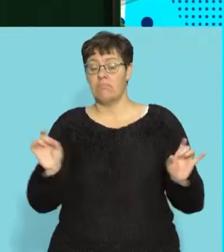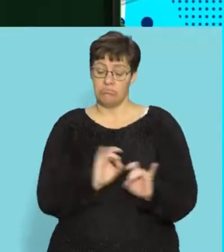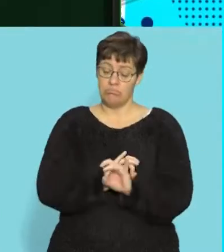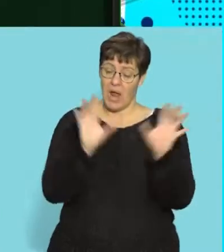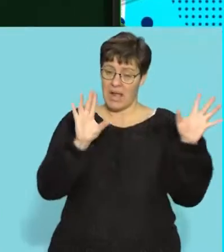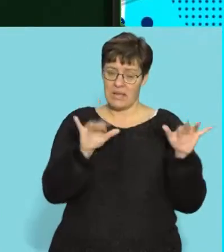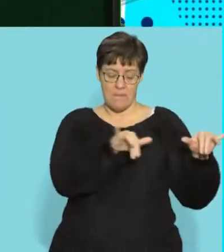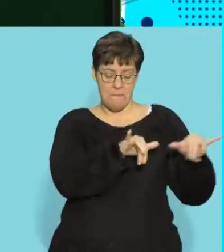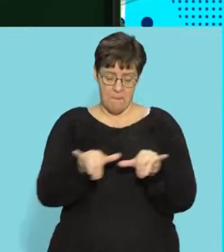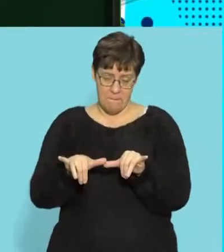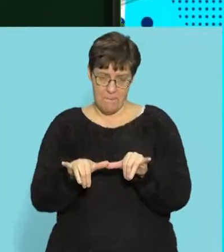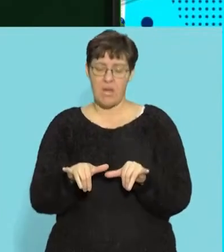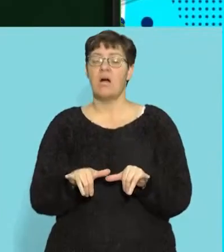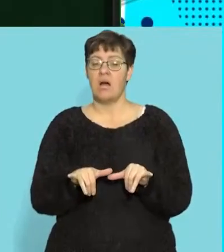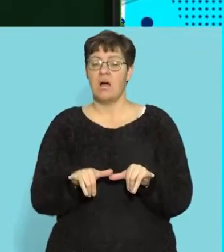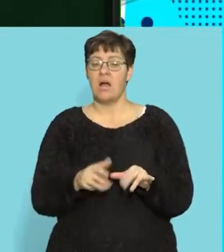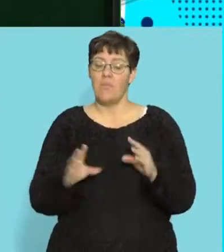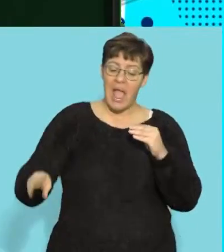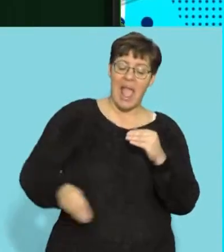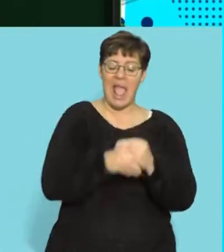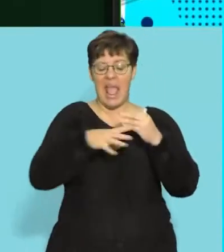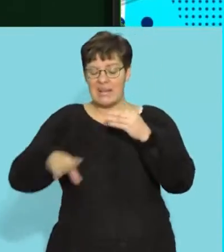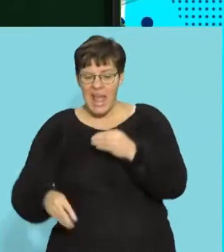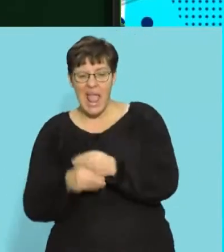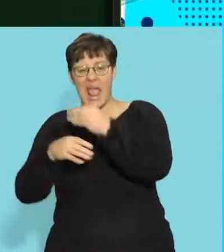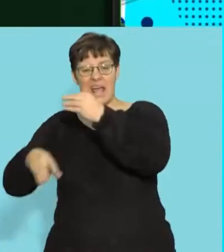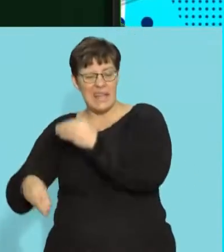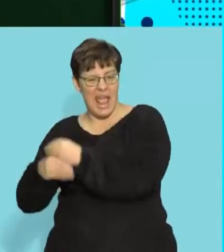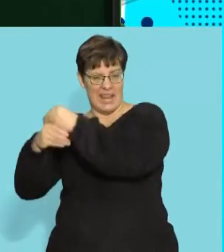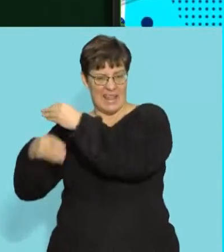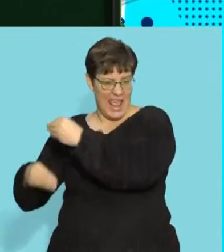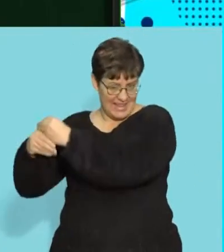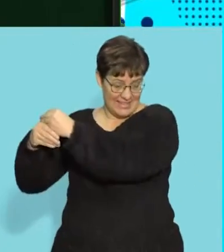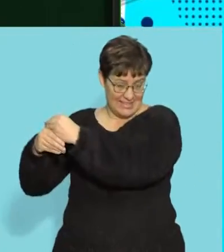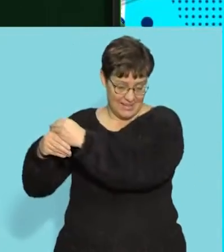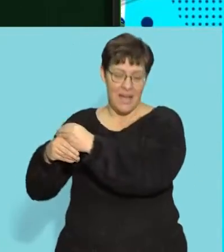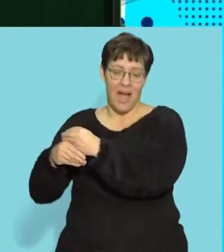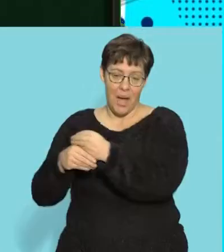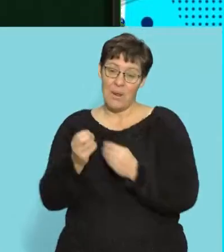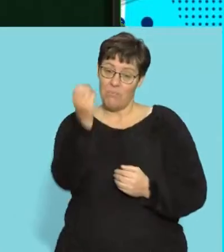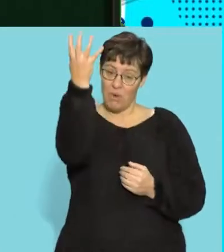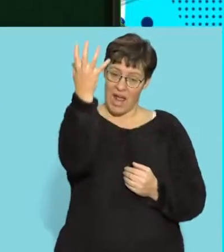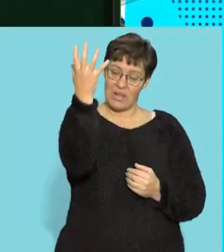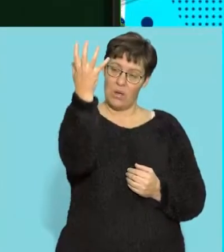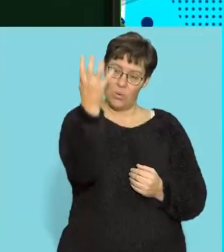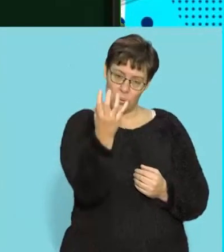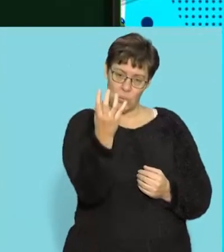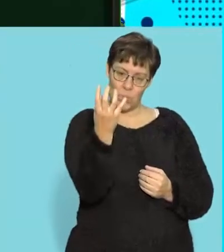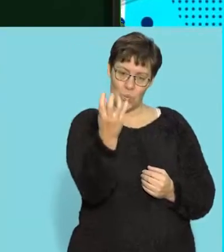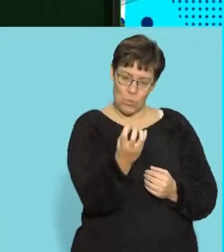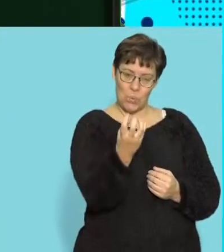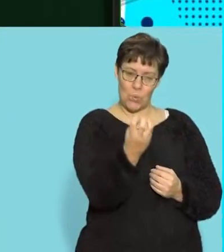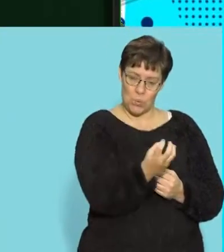the brightness of the identical bulbs when we keep on adding them in series? We are saying that they get less